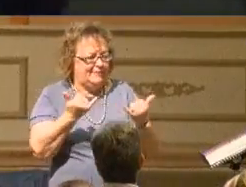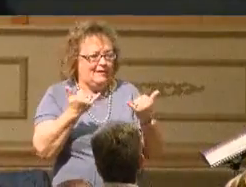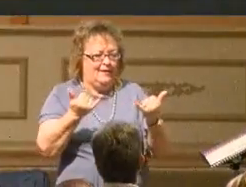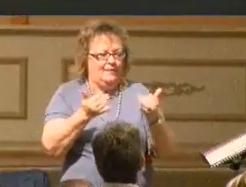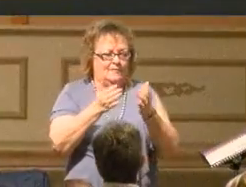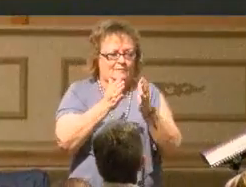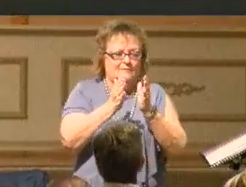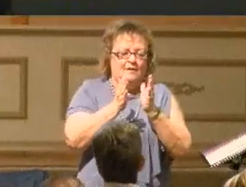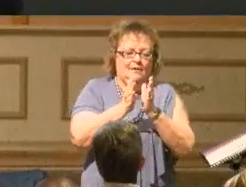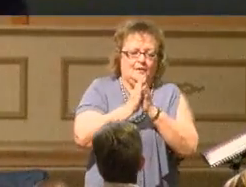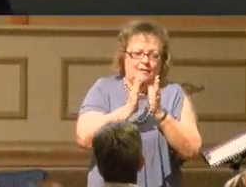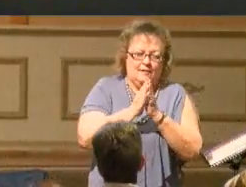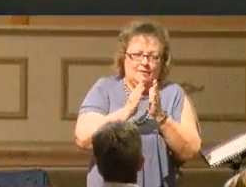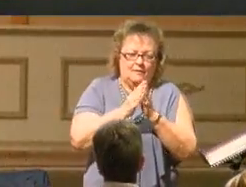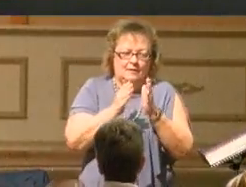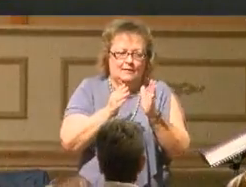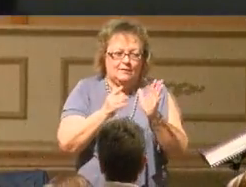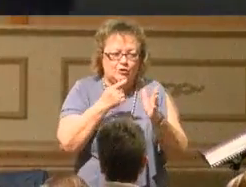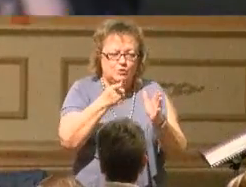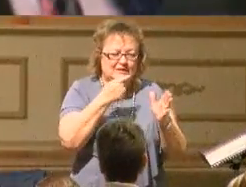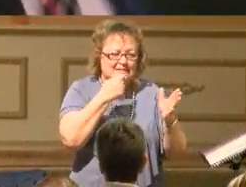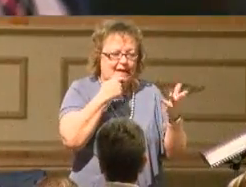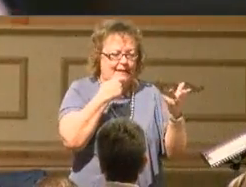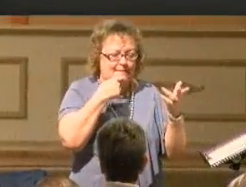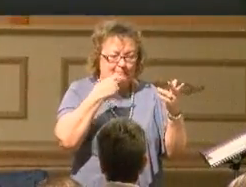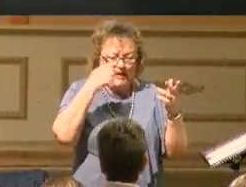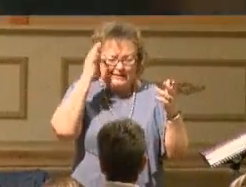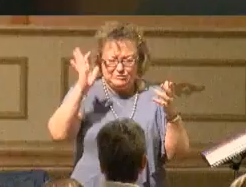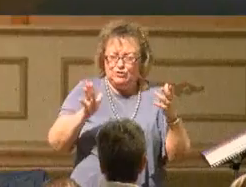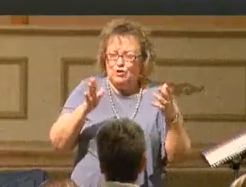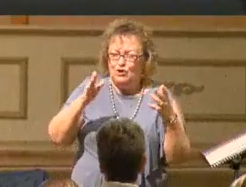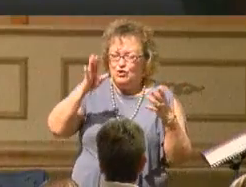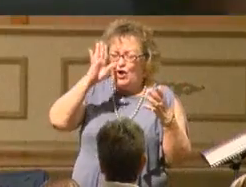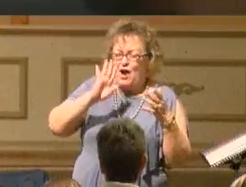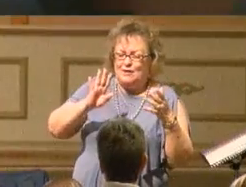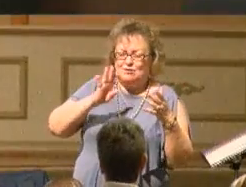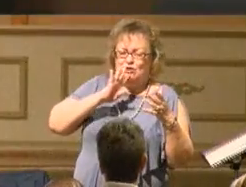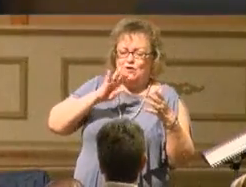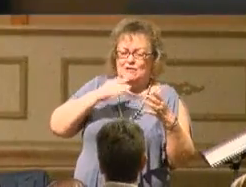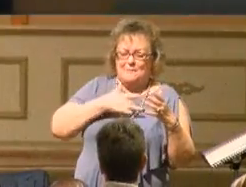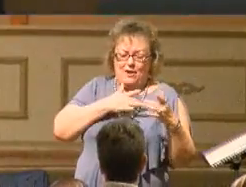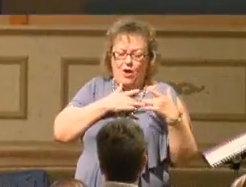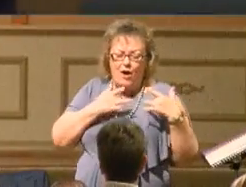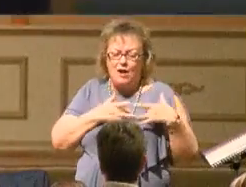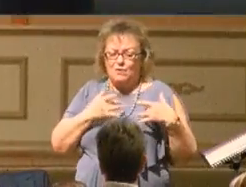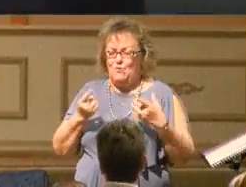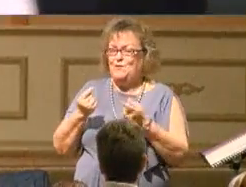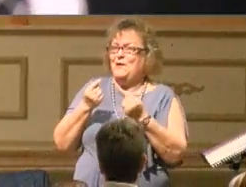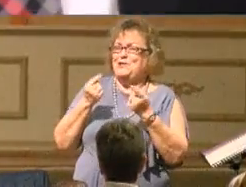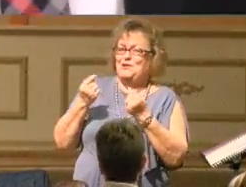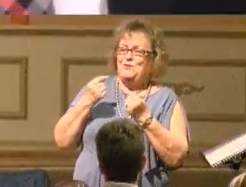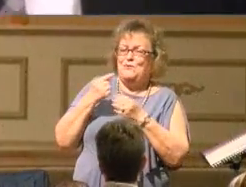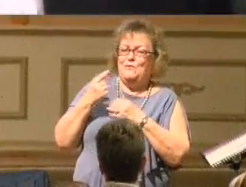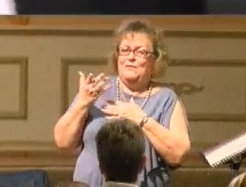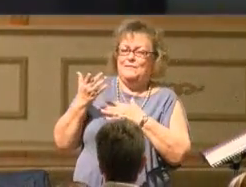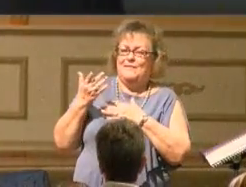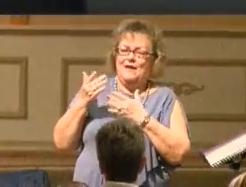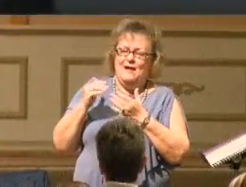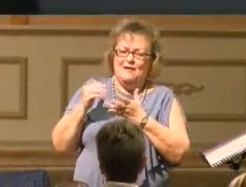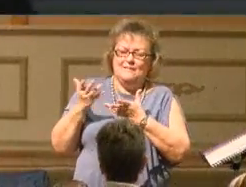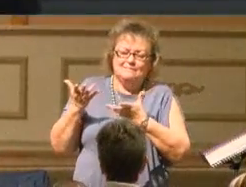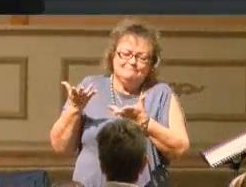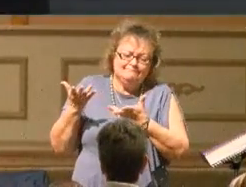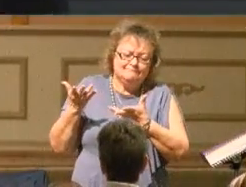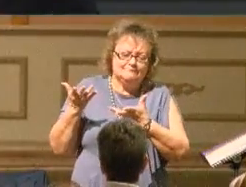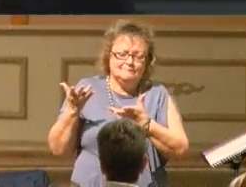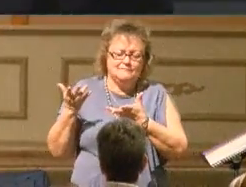looking. If you would say, Pastor, God is speaking to my heart. What do I do about it? What do I do about